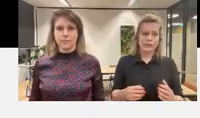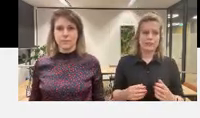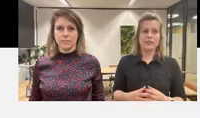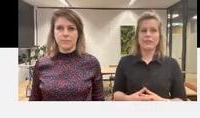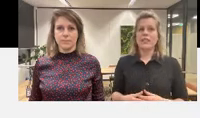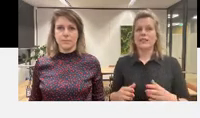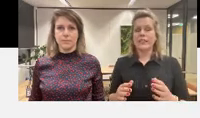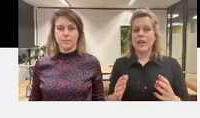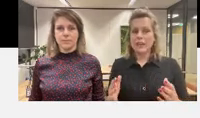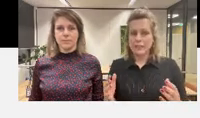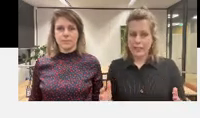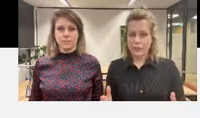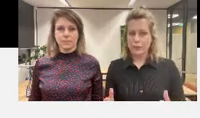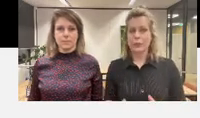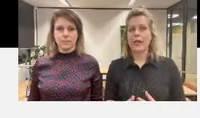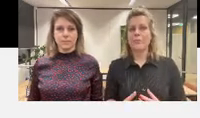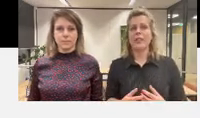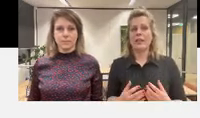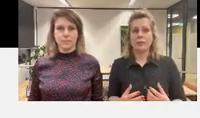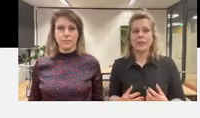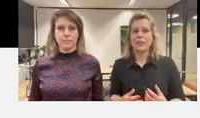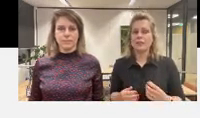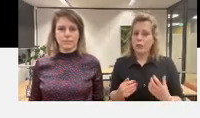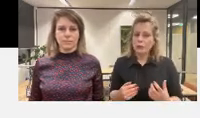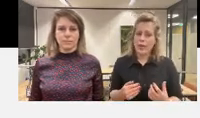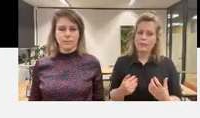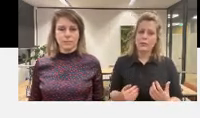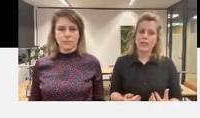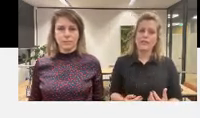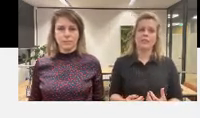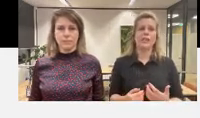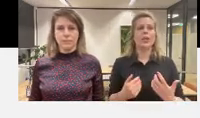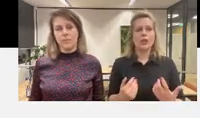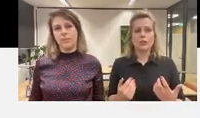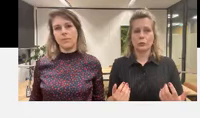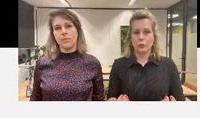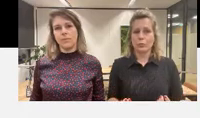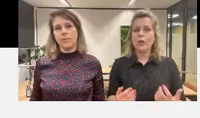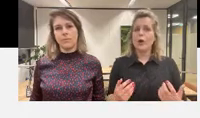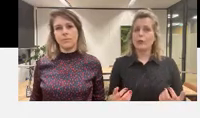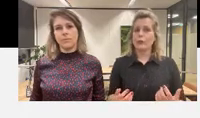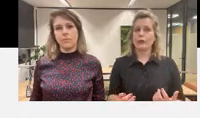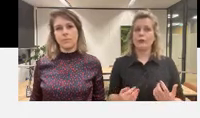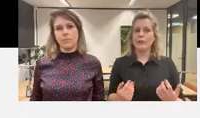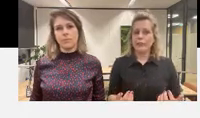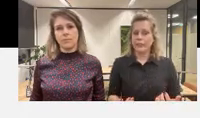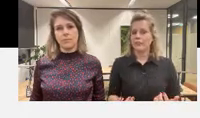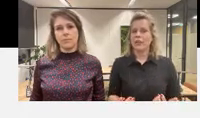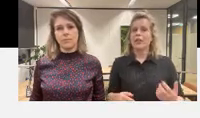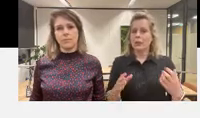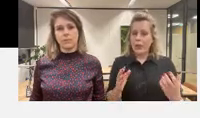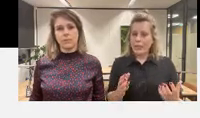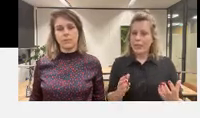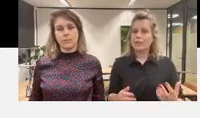not registered, did not attend school, and had been living in total isolation in a locked room of the farm for